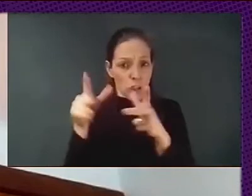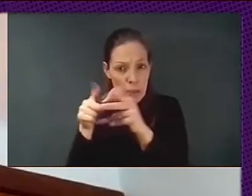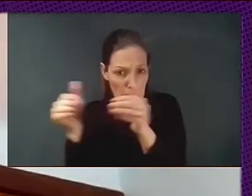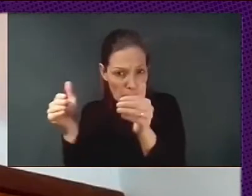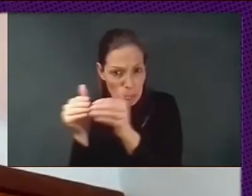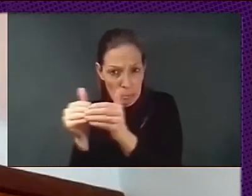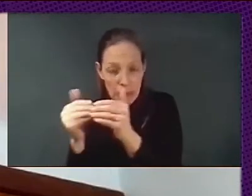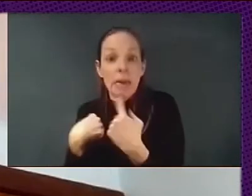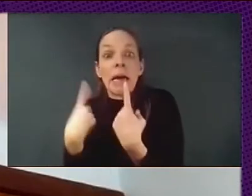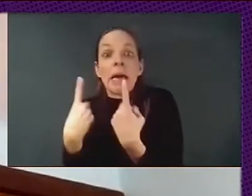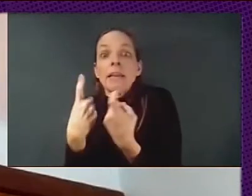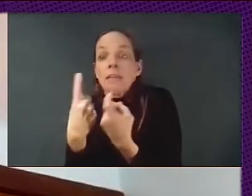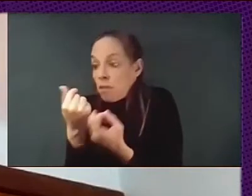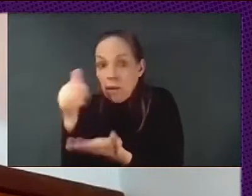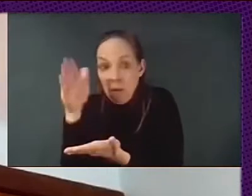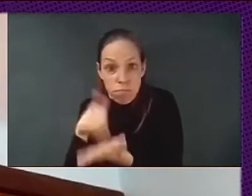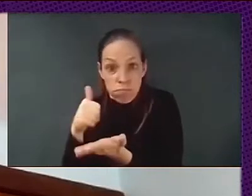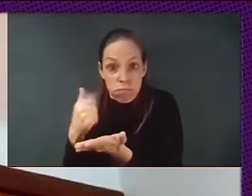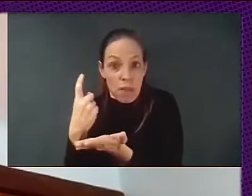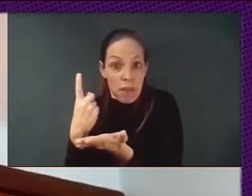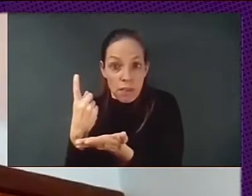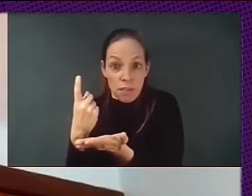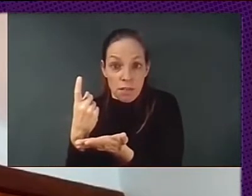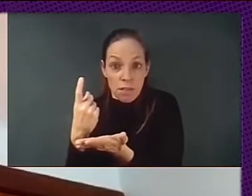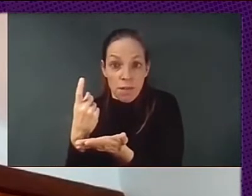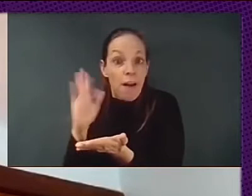going to be competition among businesses,